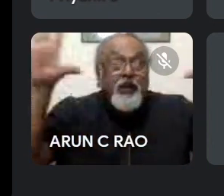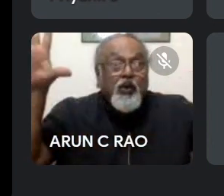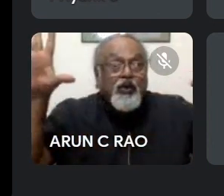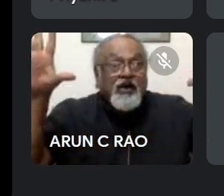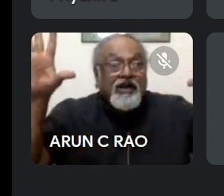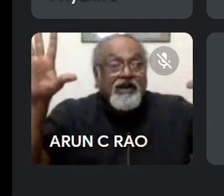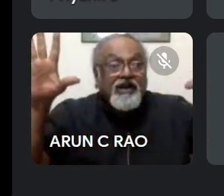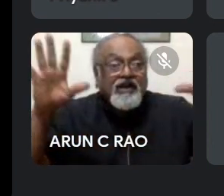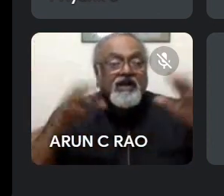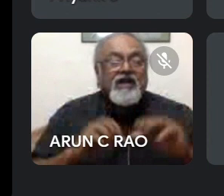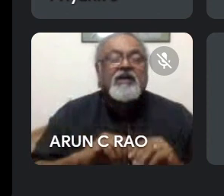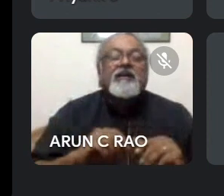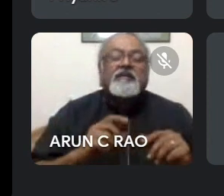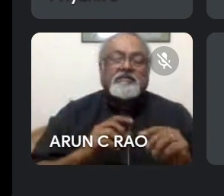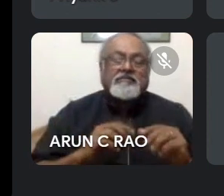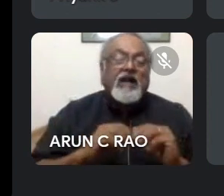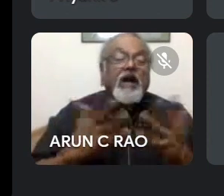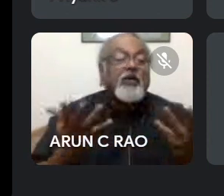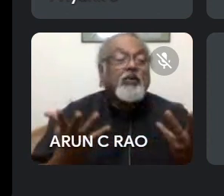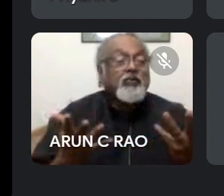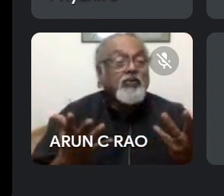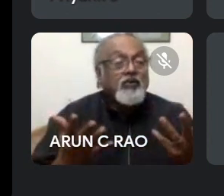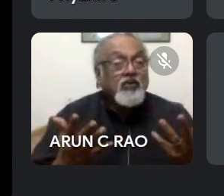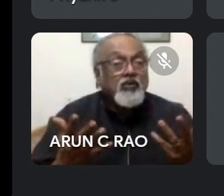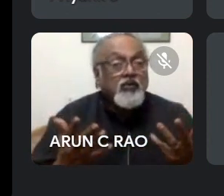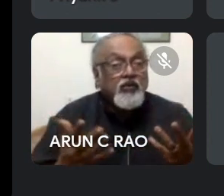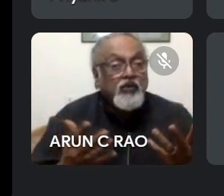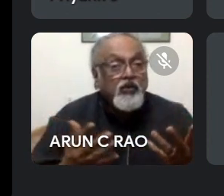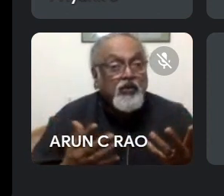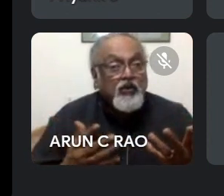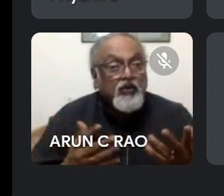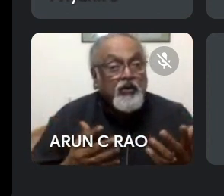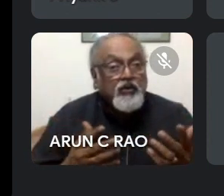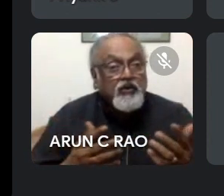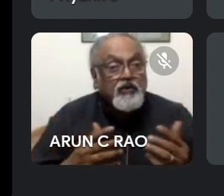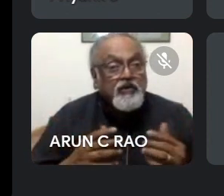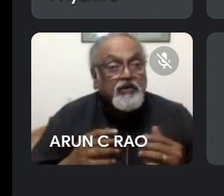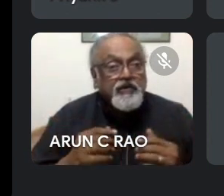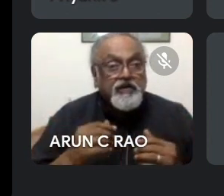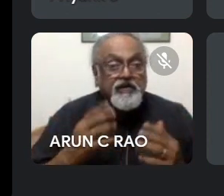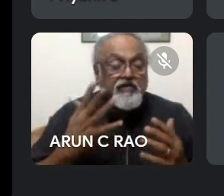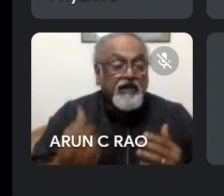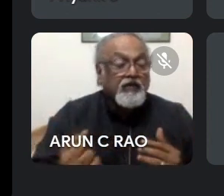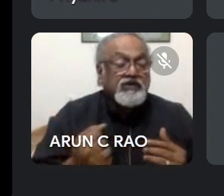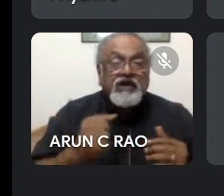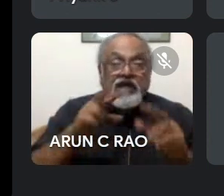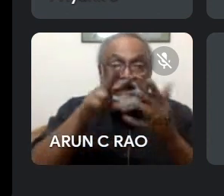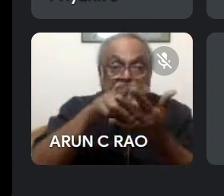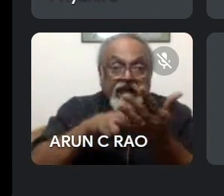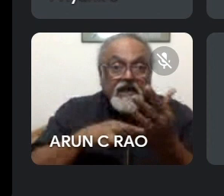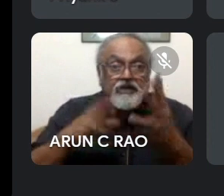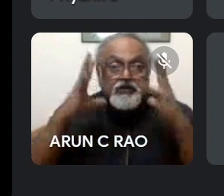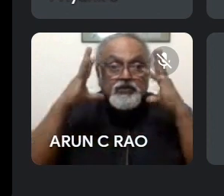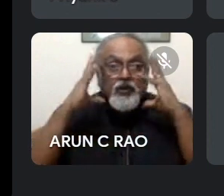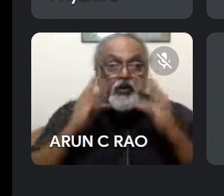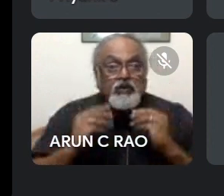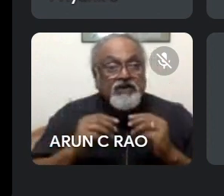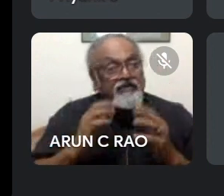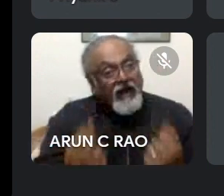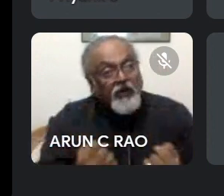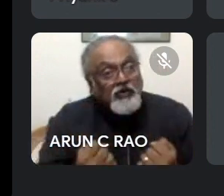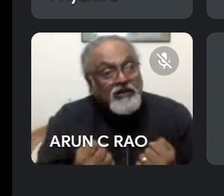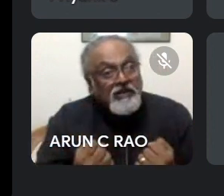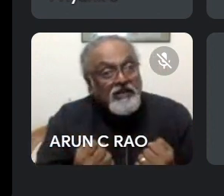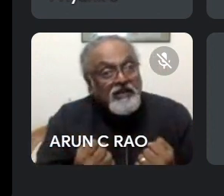mean literally go nuts. The minute you find, say, a reading solution that is better than picking up a book,